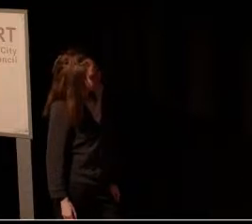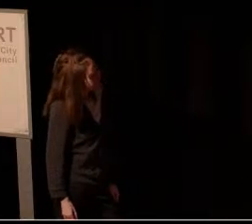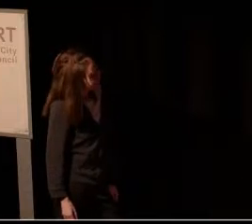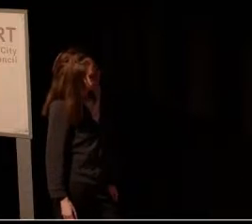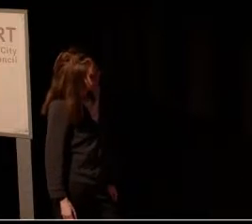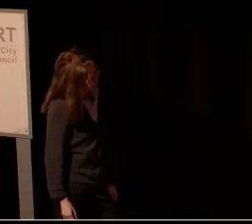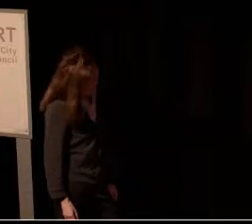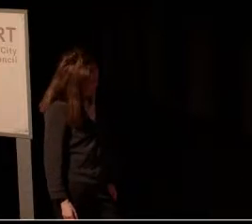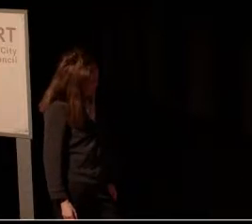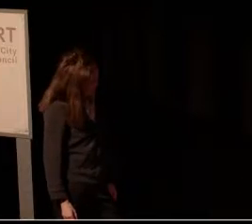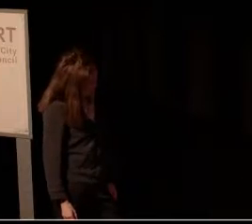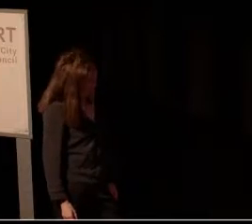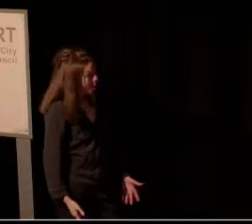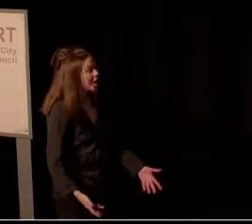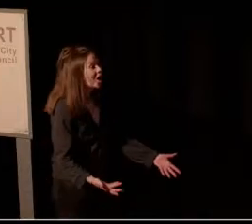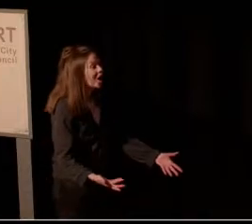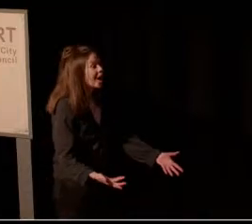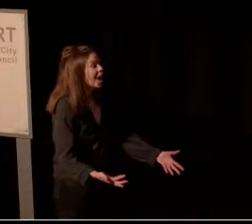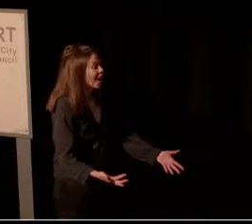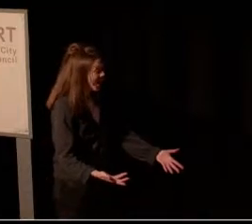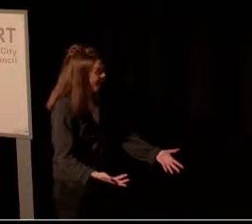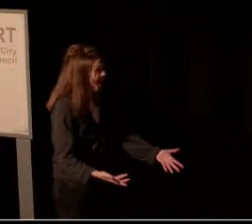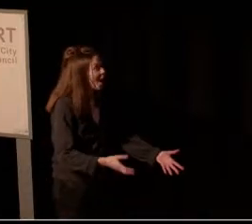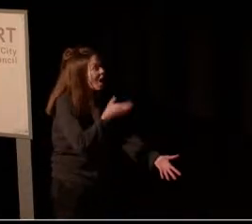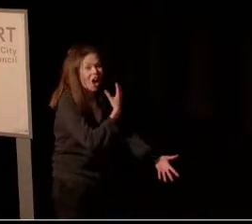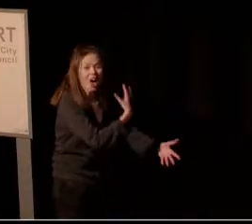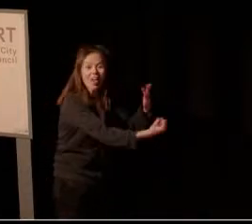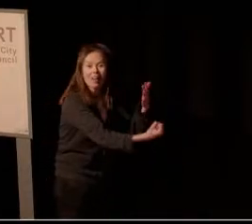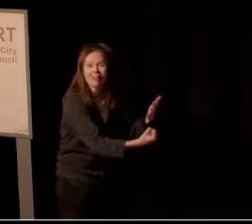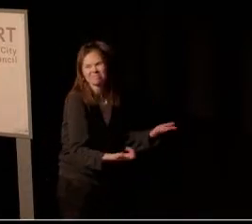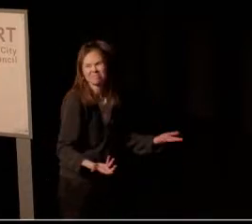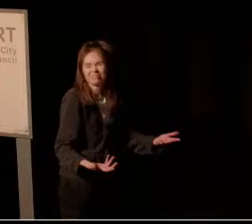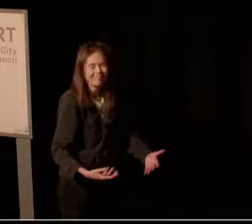I'm taking this. And this.